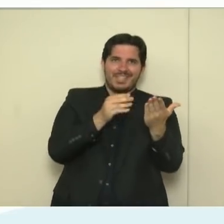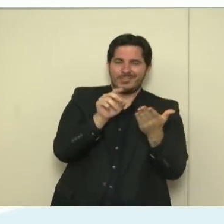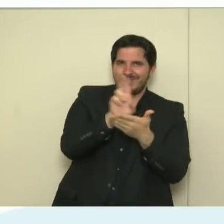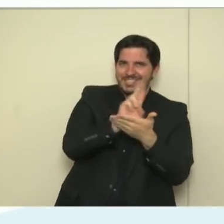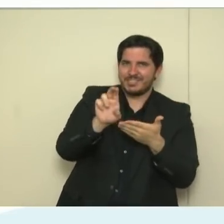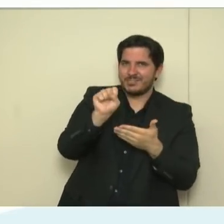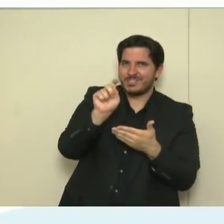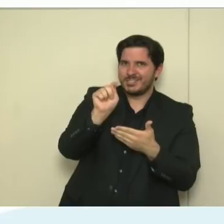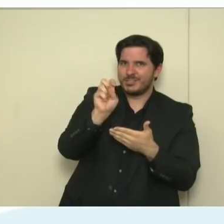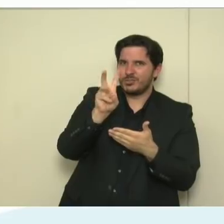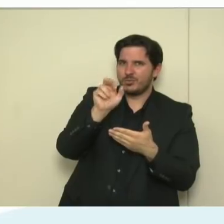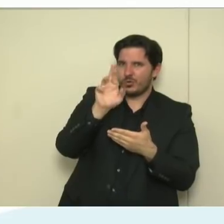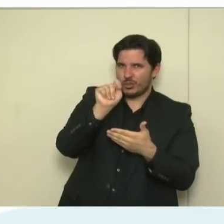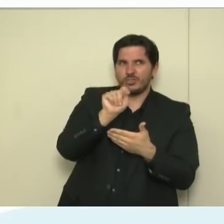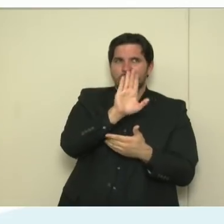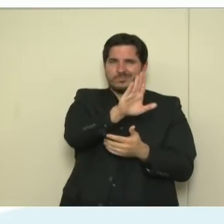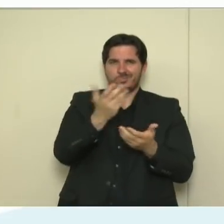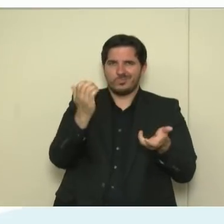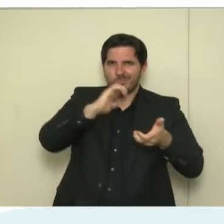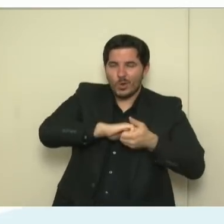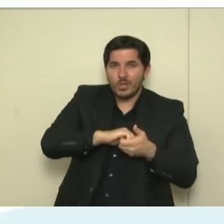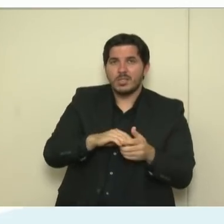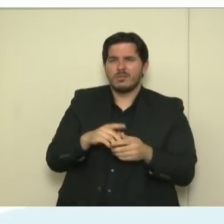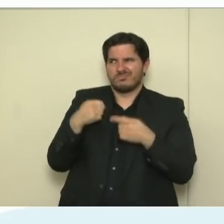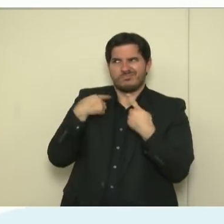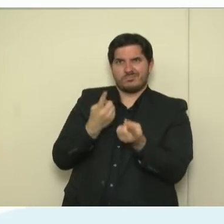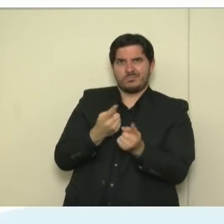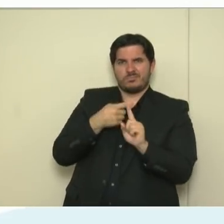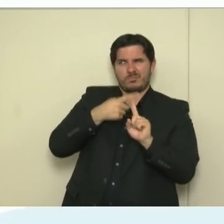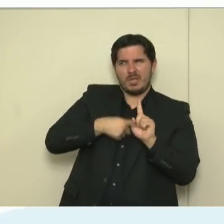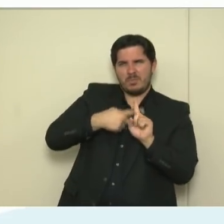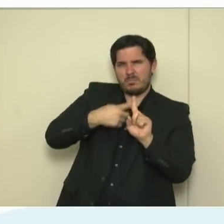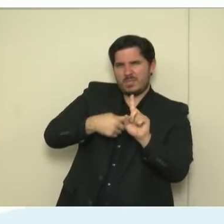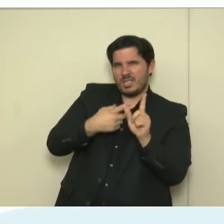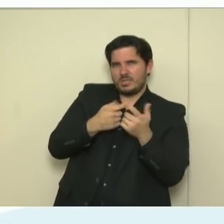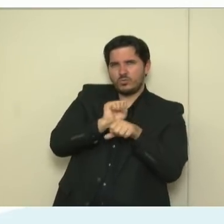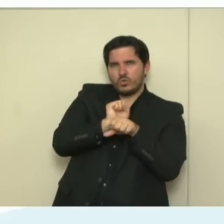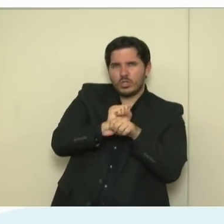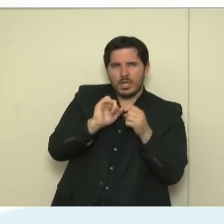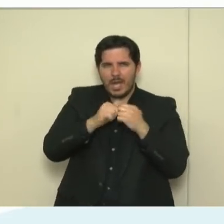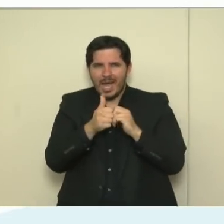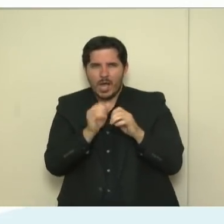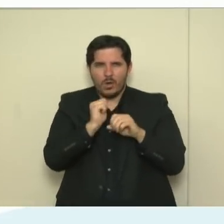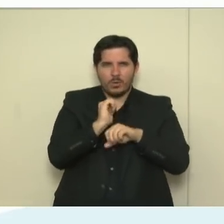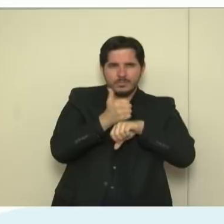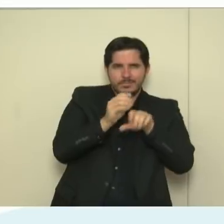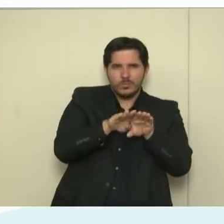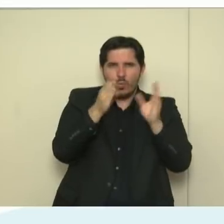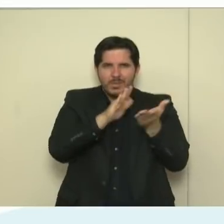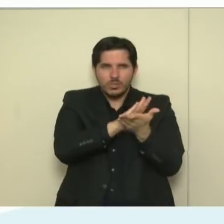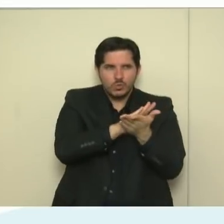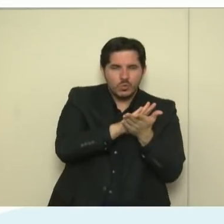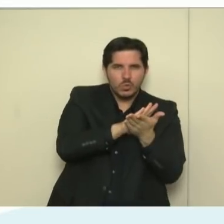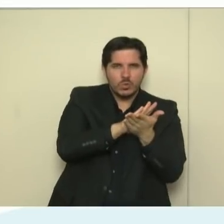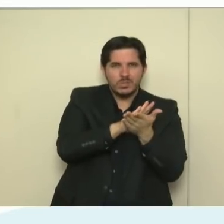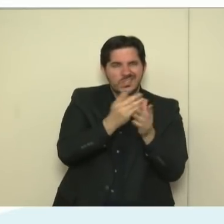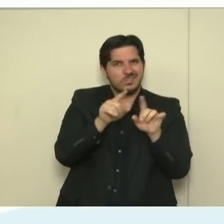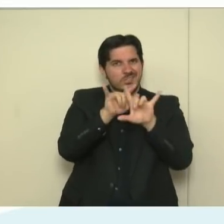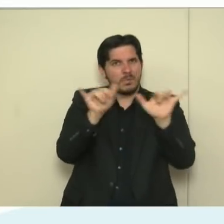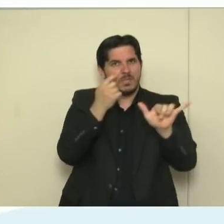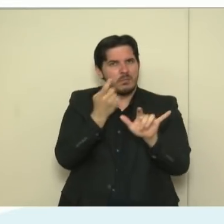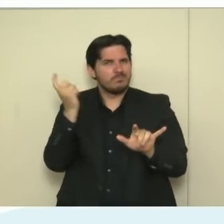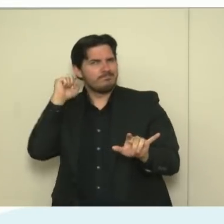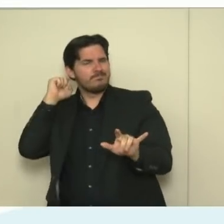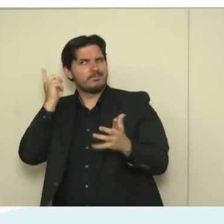as we began to work over the last few months on school reopening, thinking about how are we going to connect families with child care